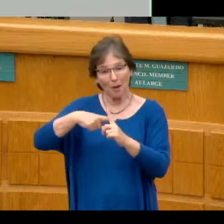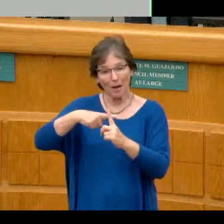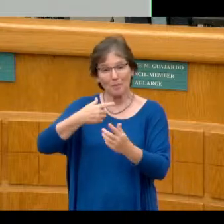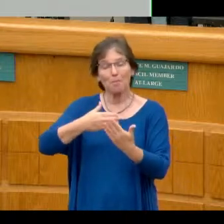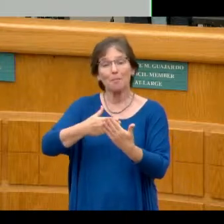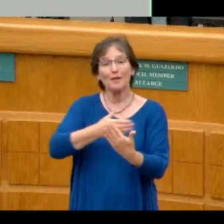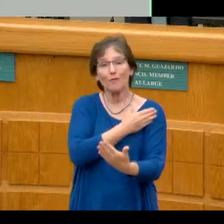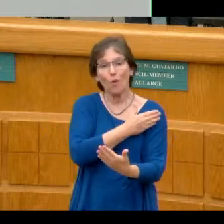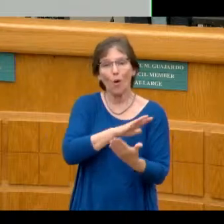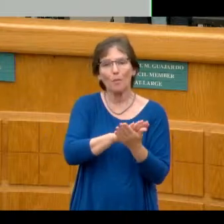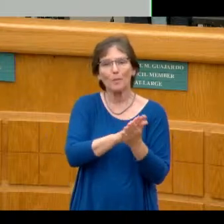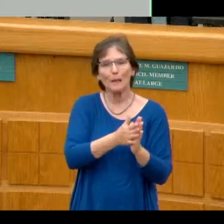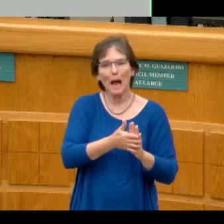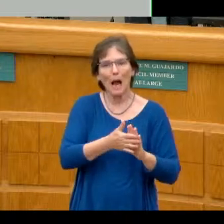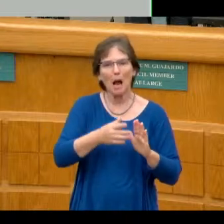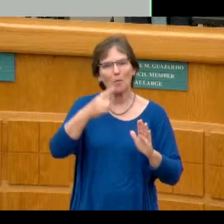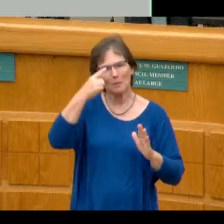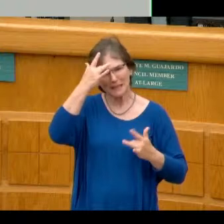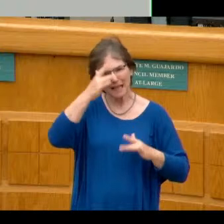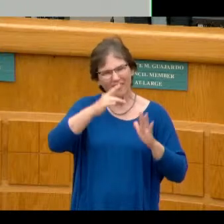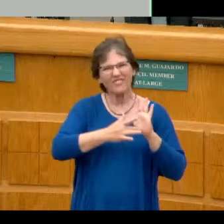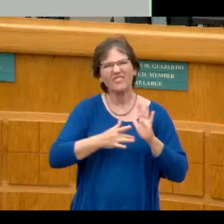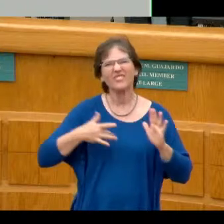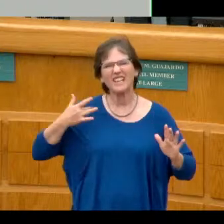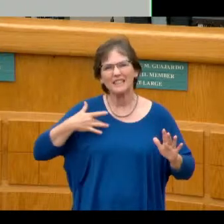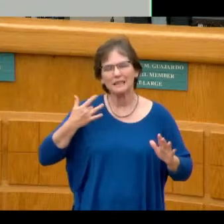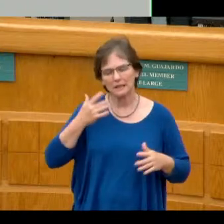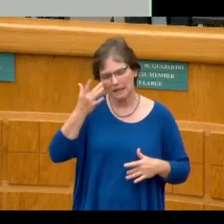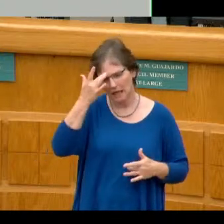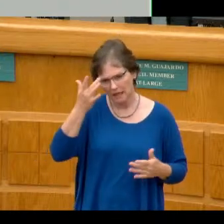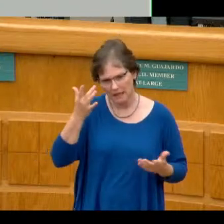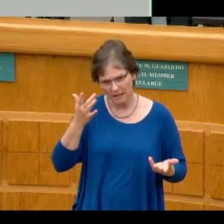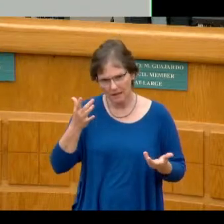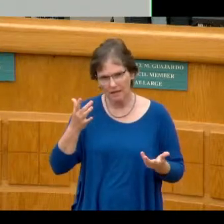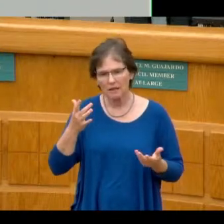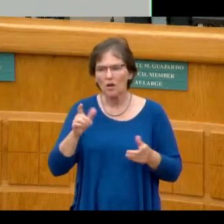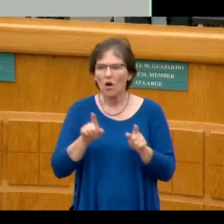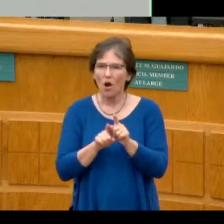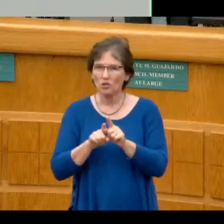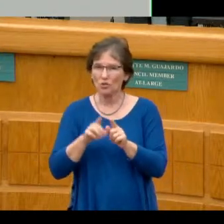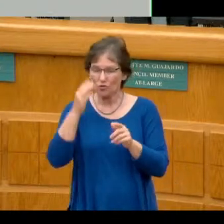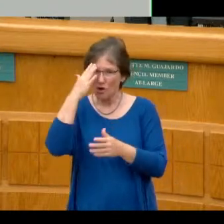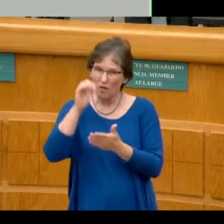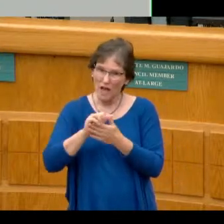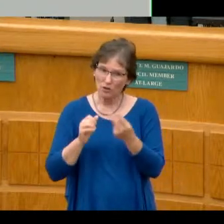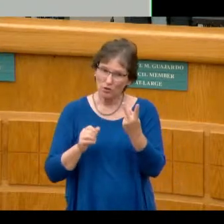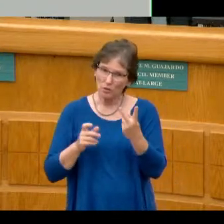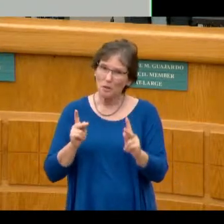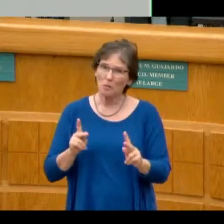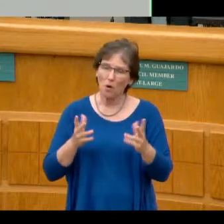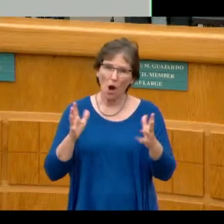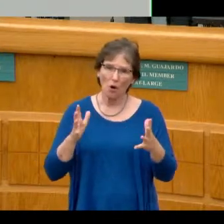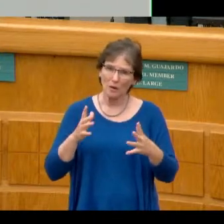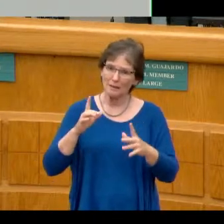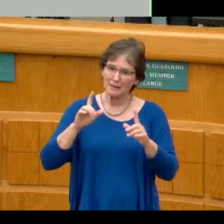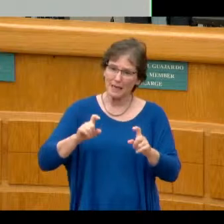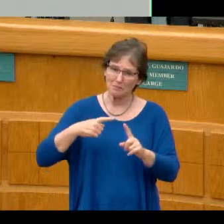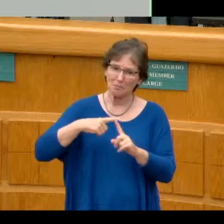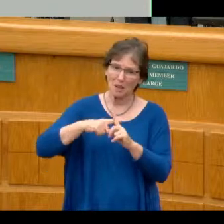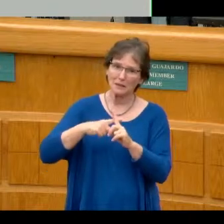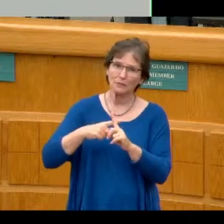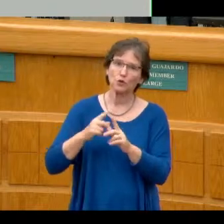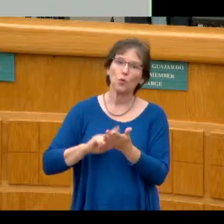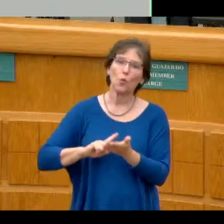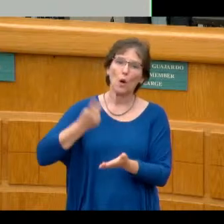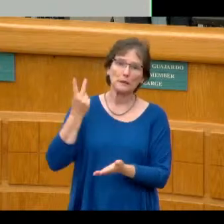back. If somebody in your household has COVID, other people in the household really shouldn't be going to their